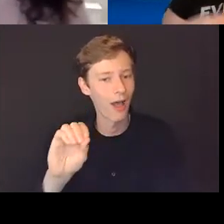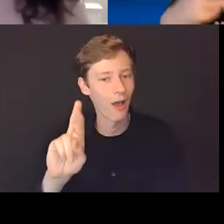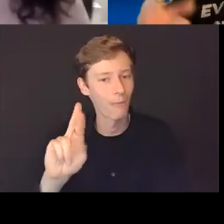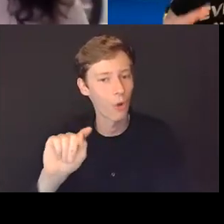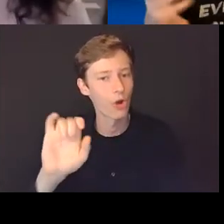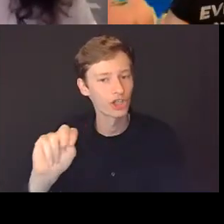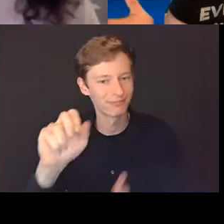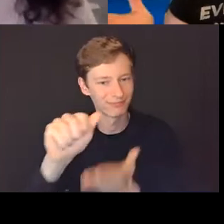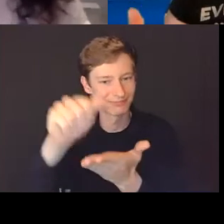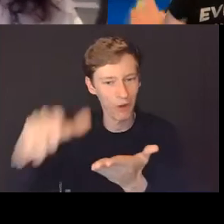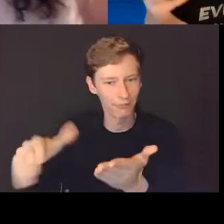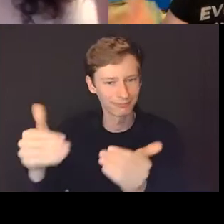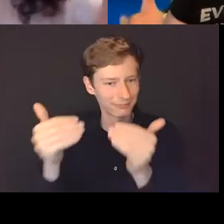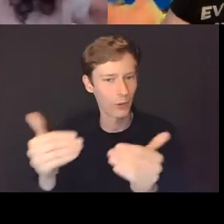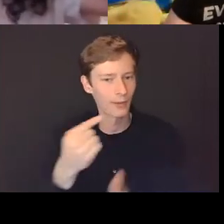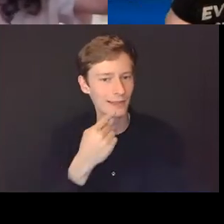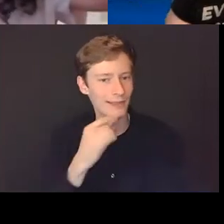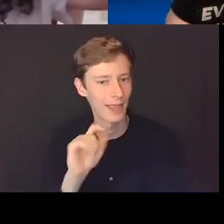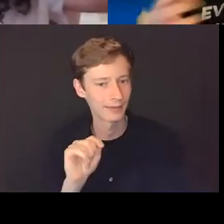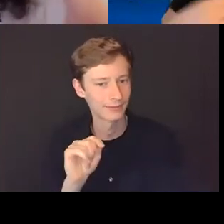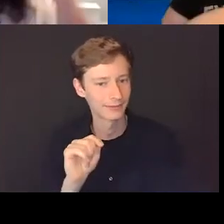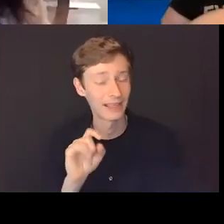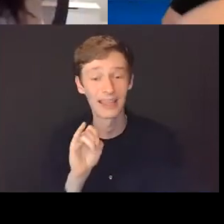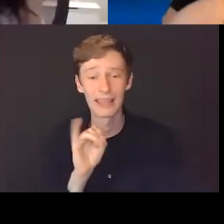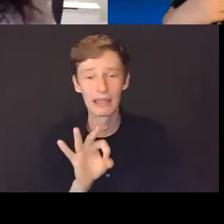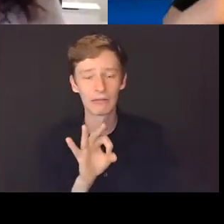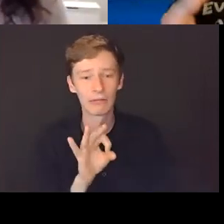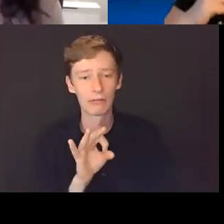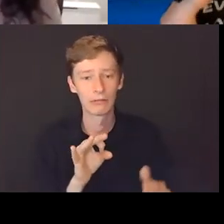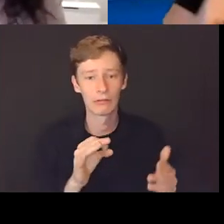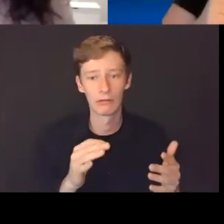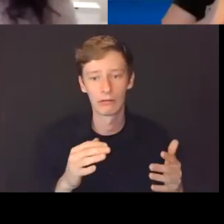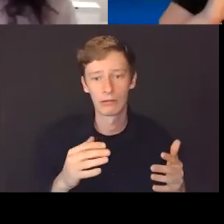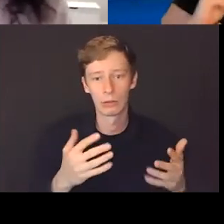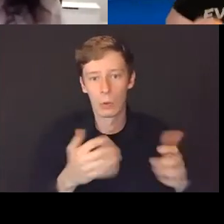stigma that leads to reproductive oppression over and over again when we and the people